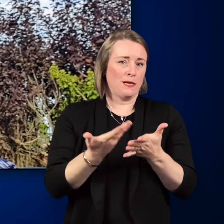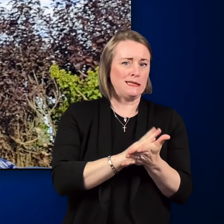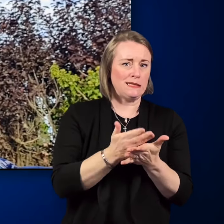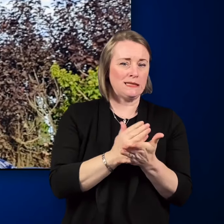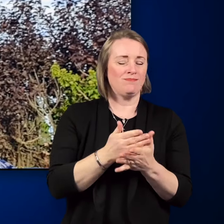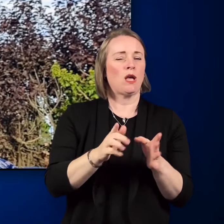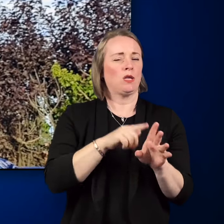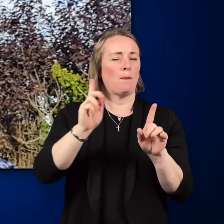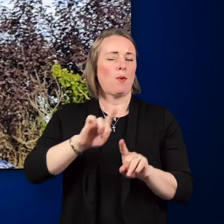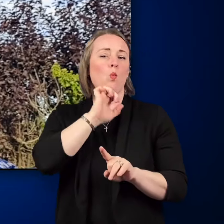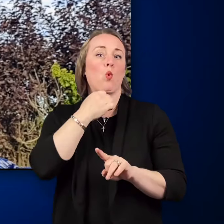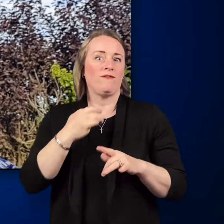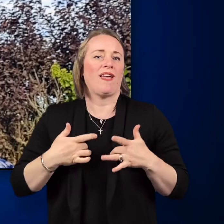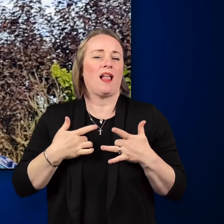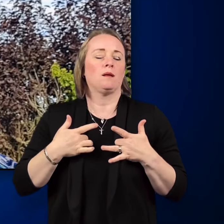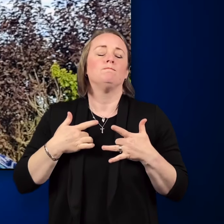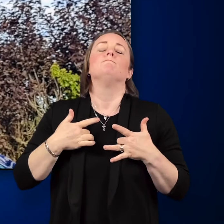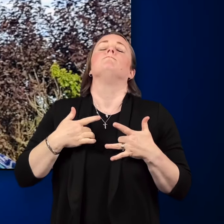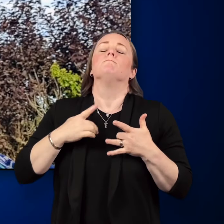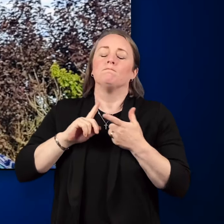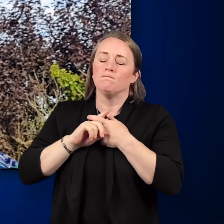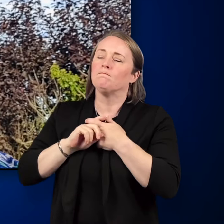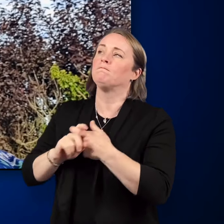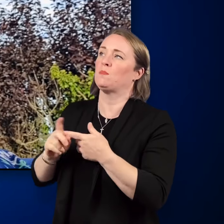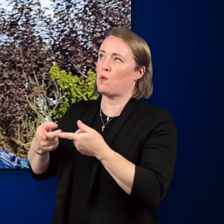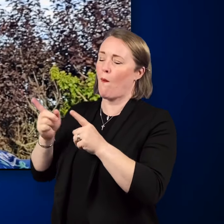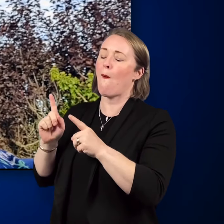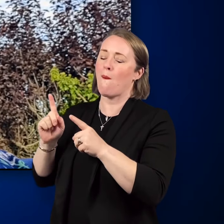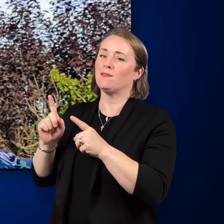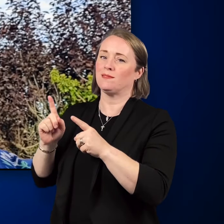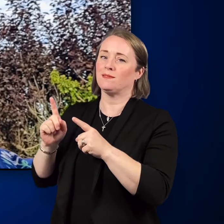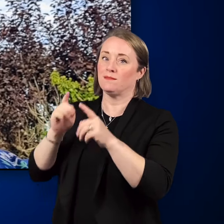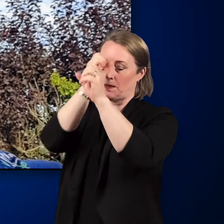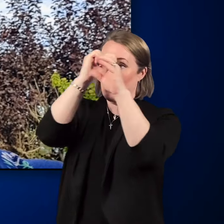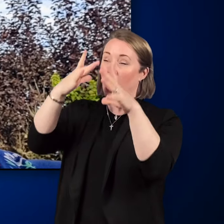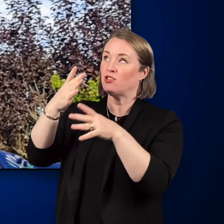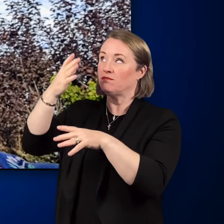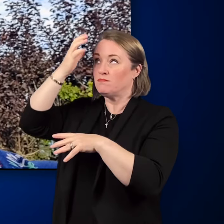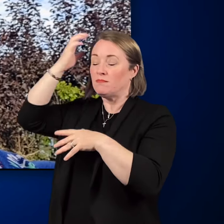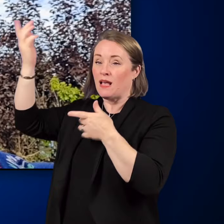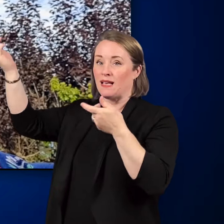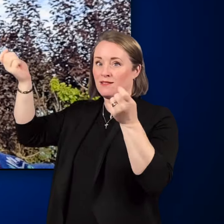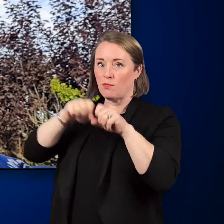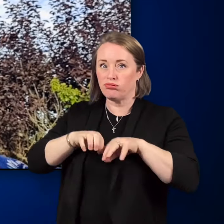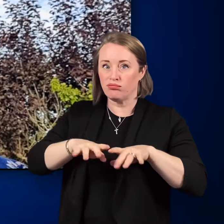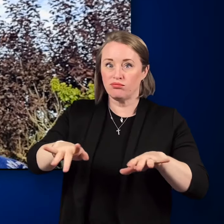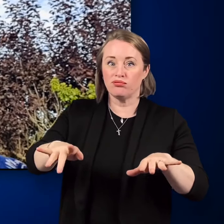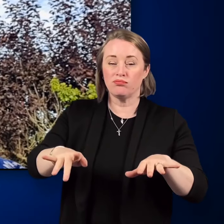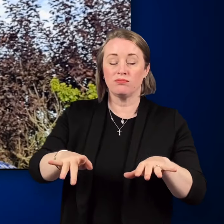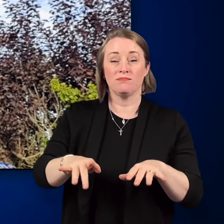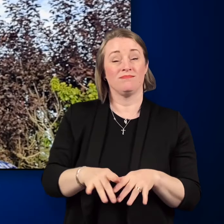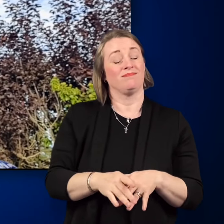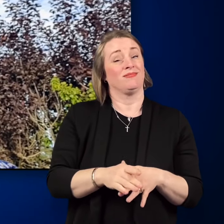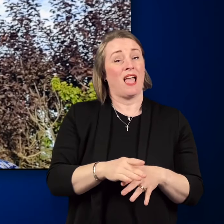Knowing the truth when living in an age where the message they are given is that truth is anything you want it to be, would be totally transforming